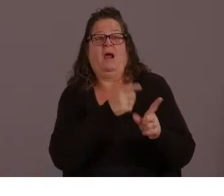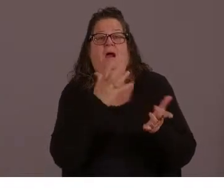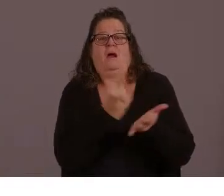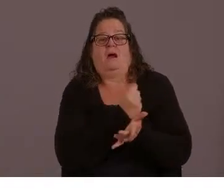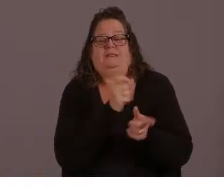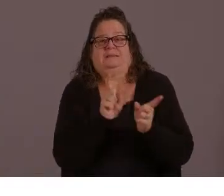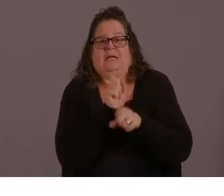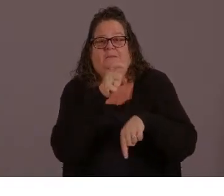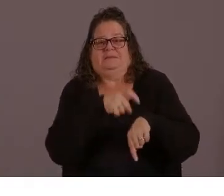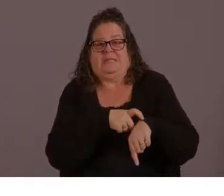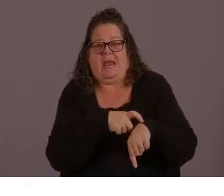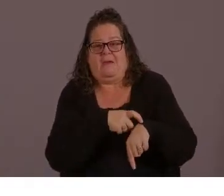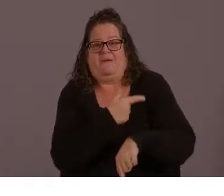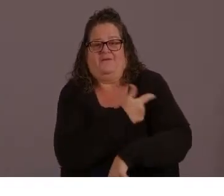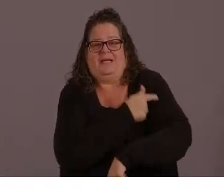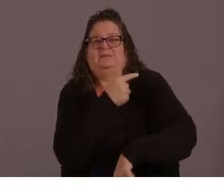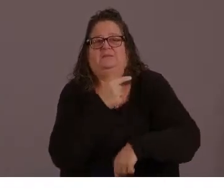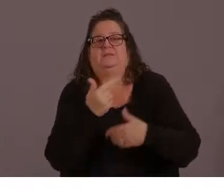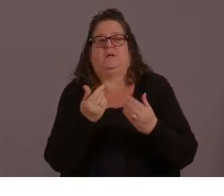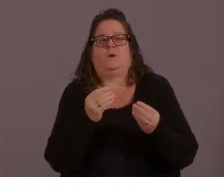community.